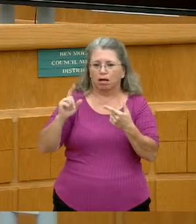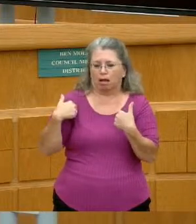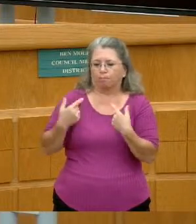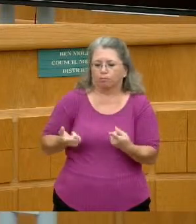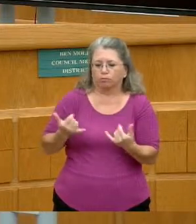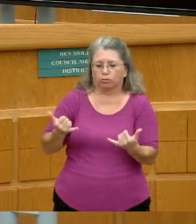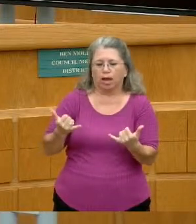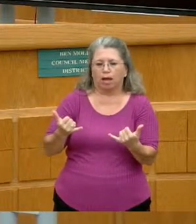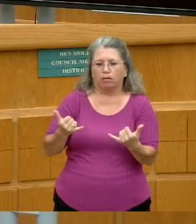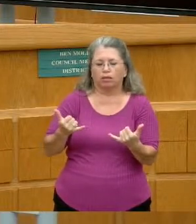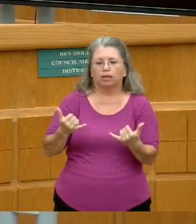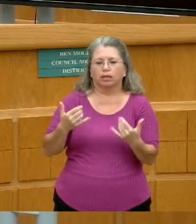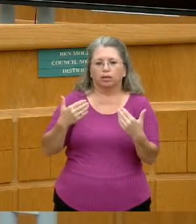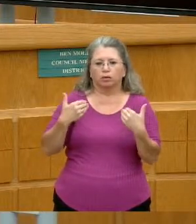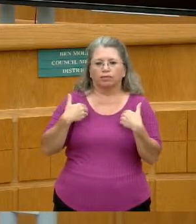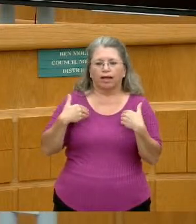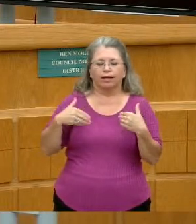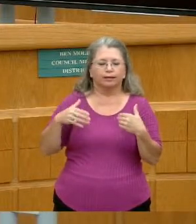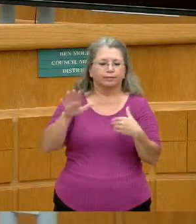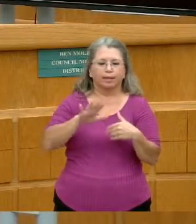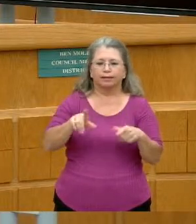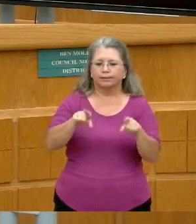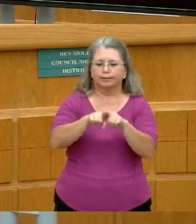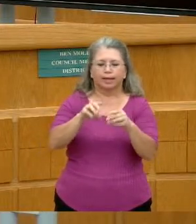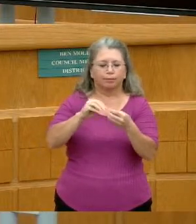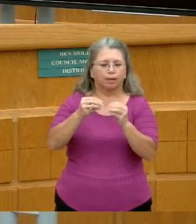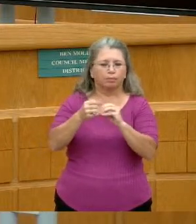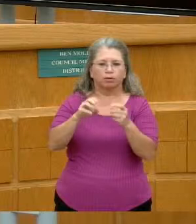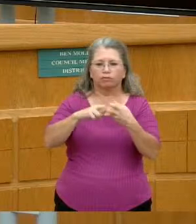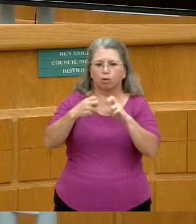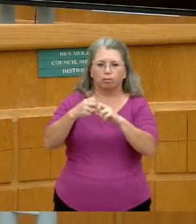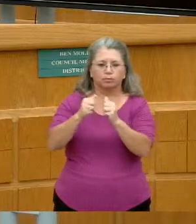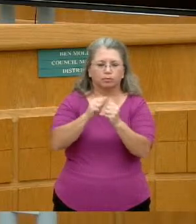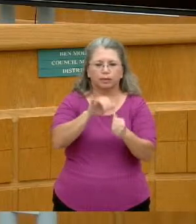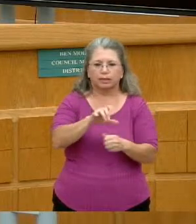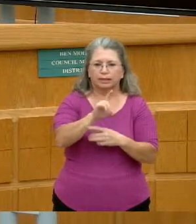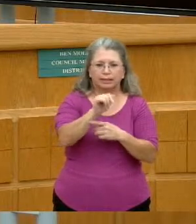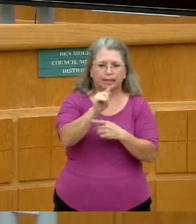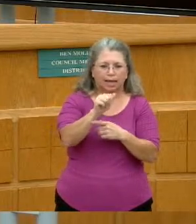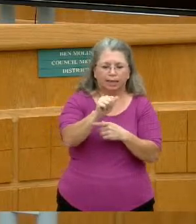the same number of problems with the data, meaning that it's comparable